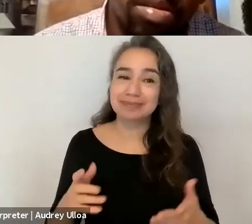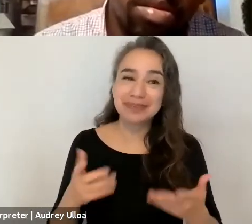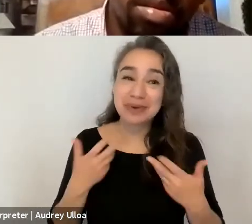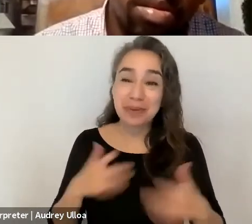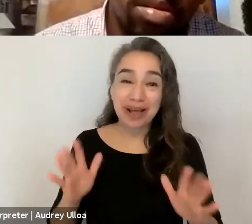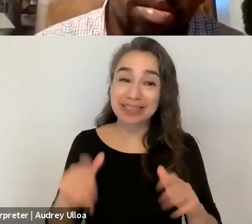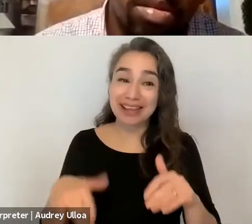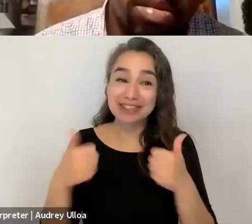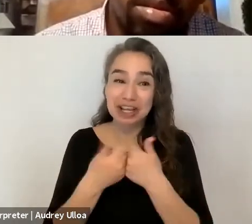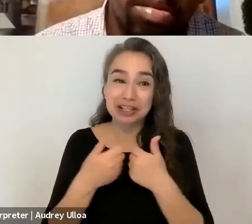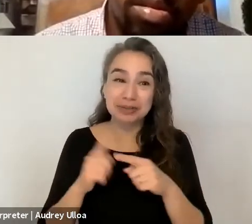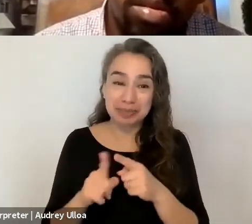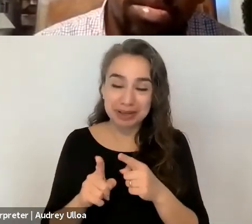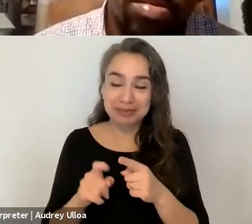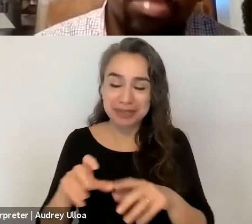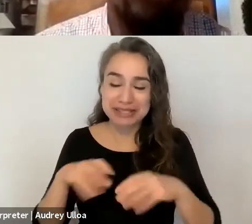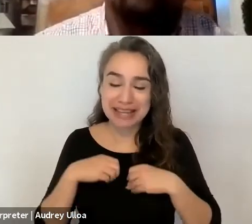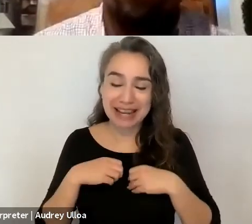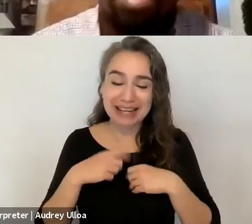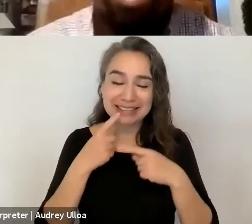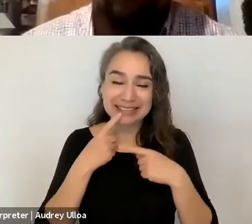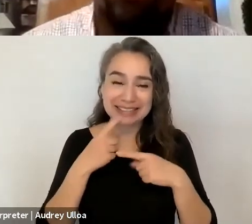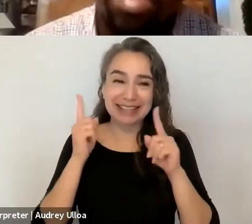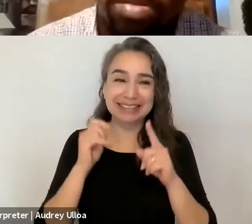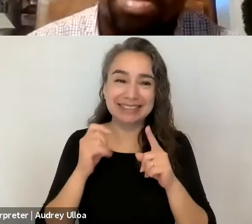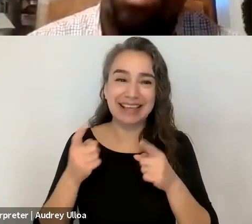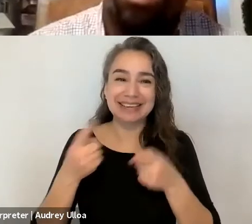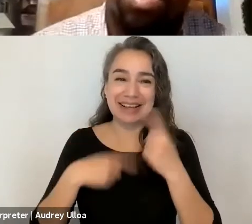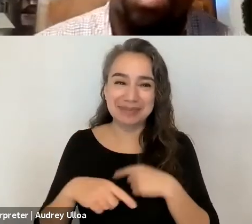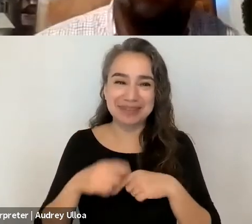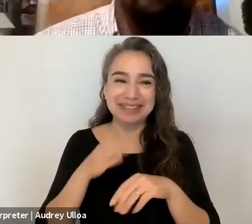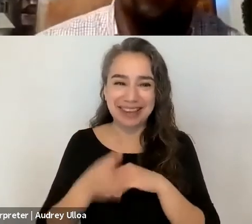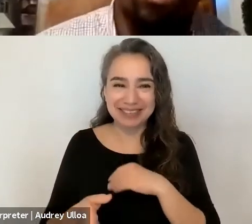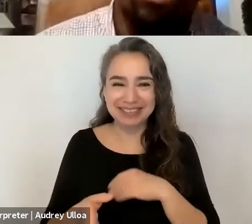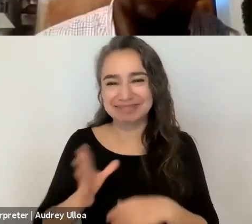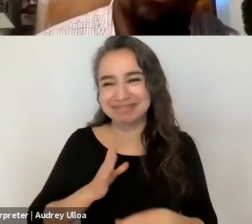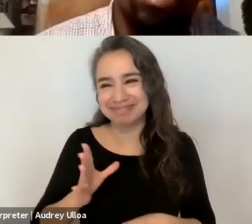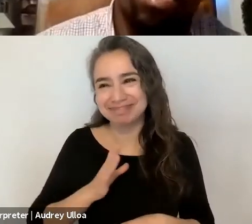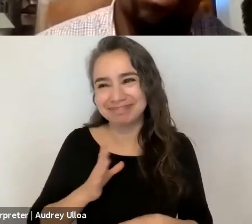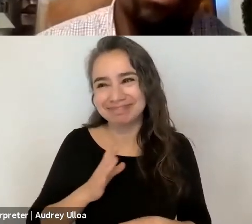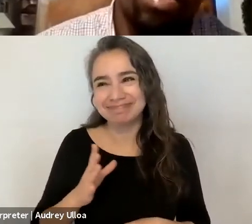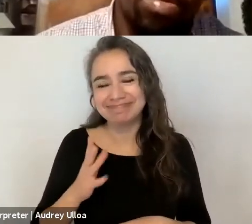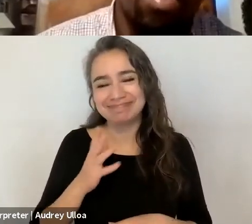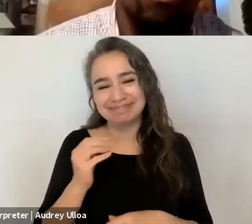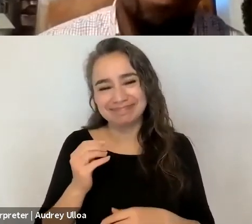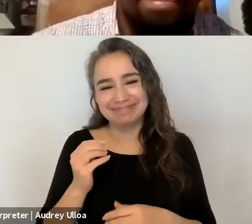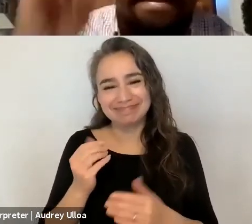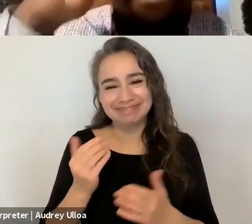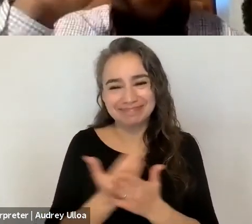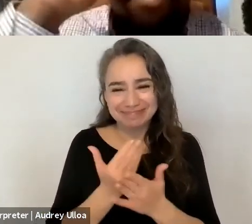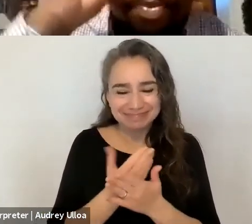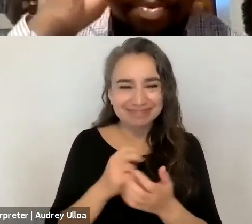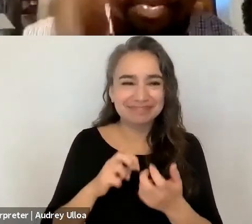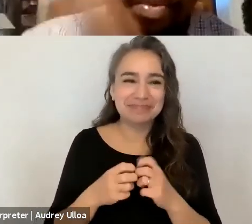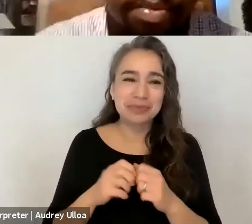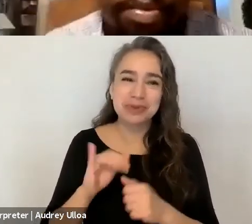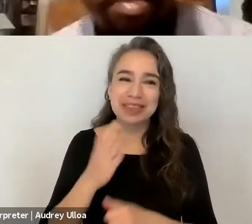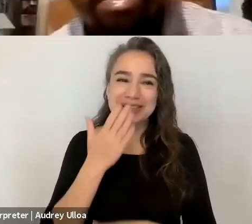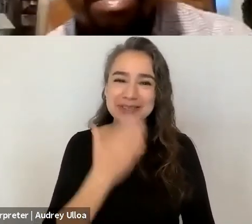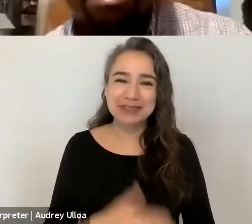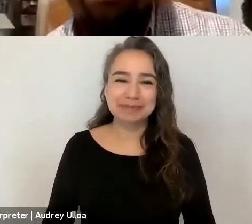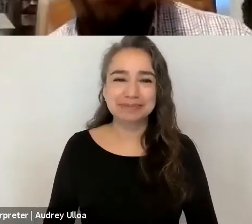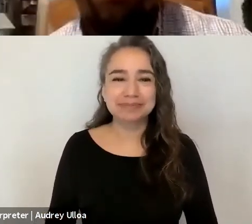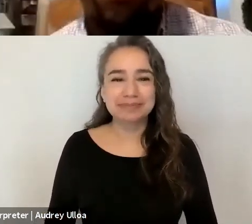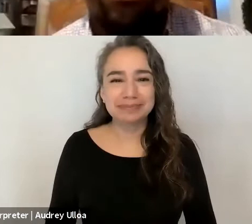hey, we'll take the success that comes afterwards and the new partners, right? So that's good.